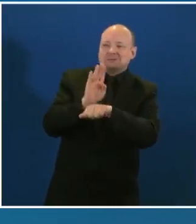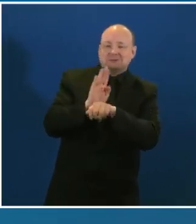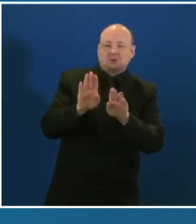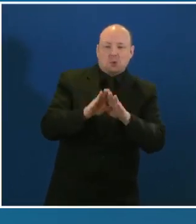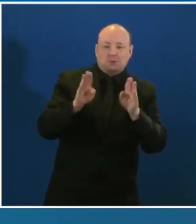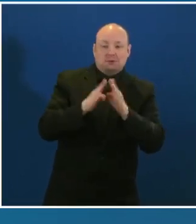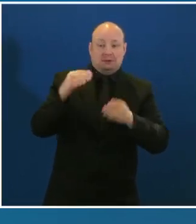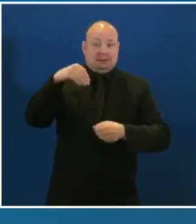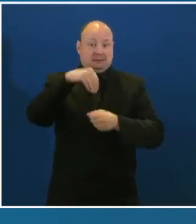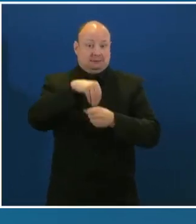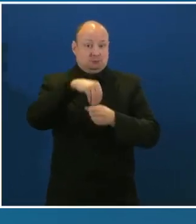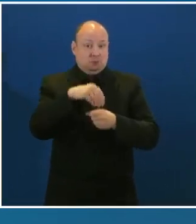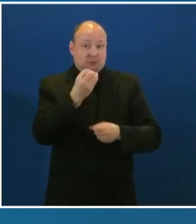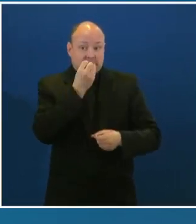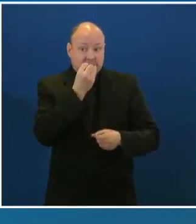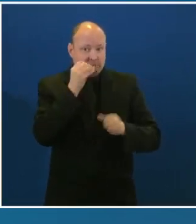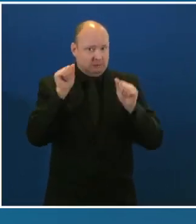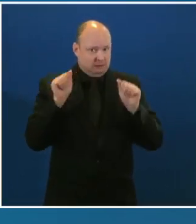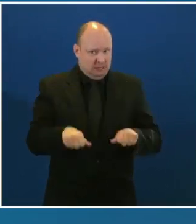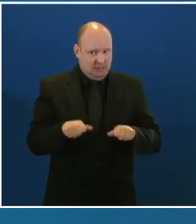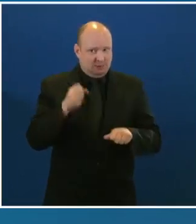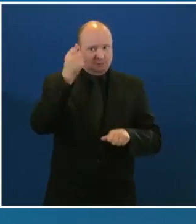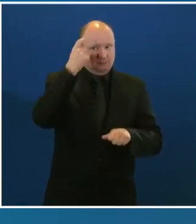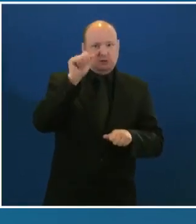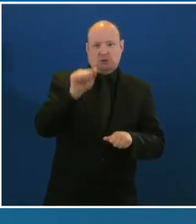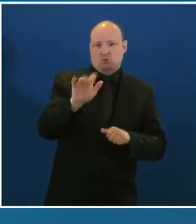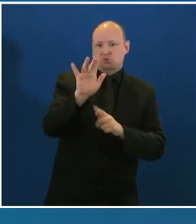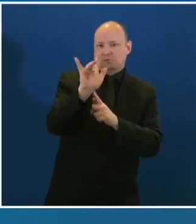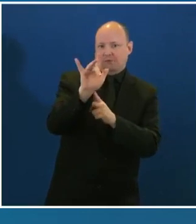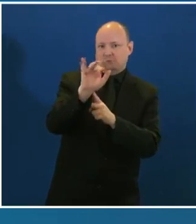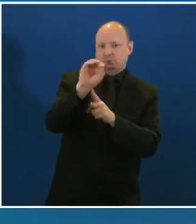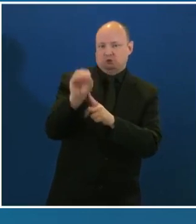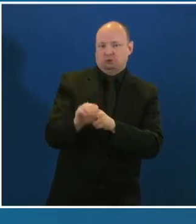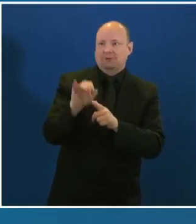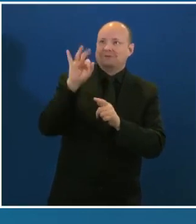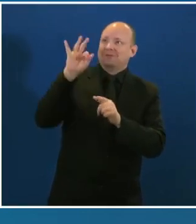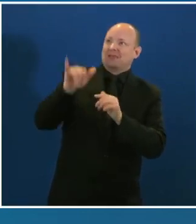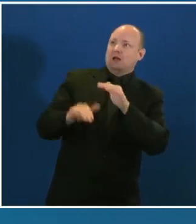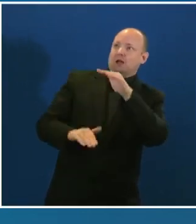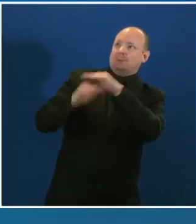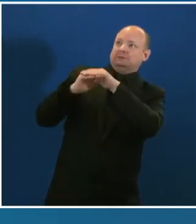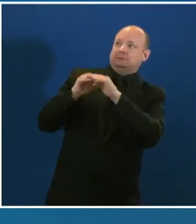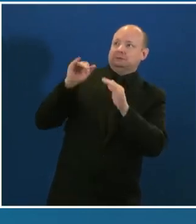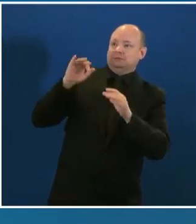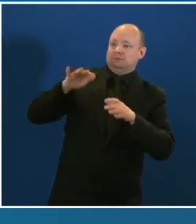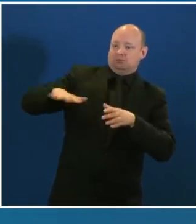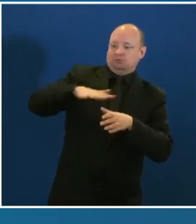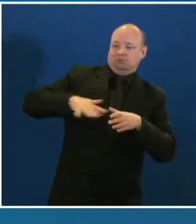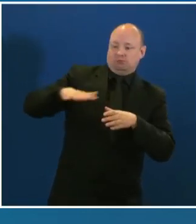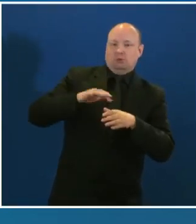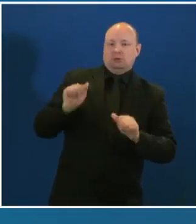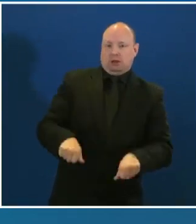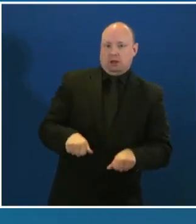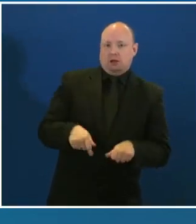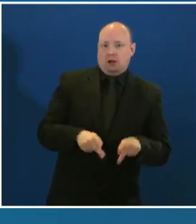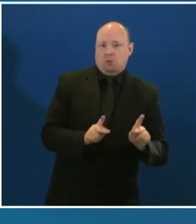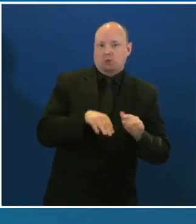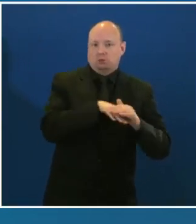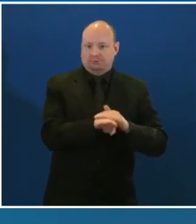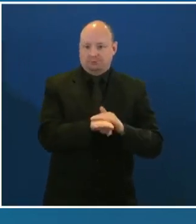at 25% capacity. Outdoor social gatherings are now limited to 15 people from up to 2